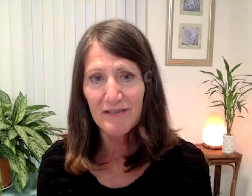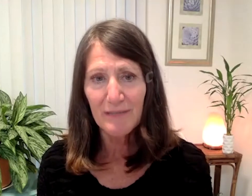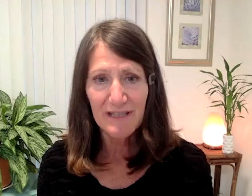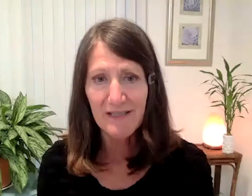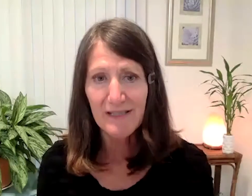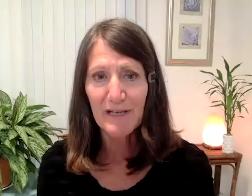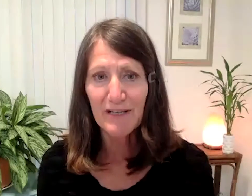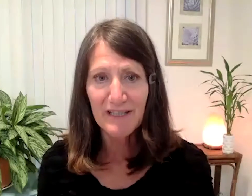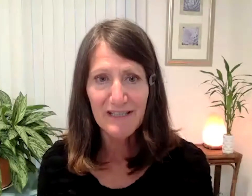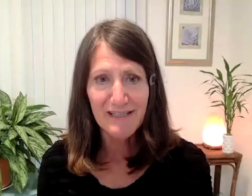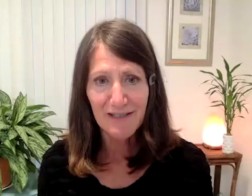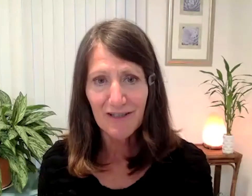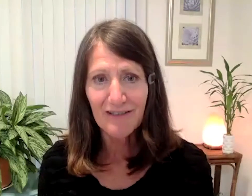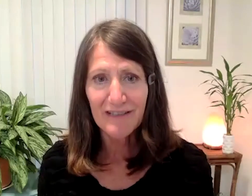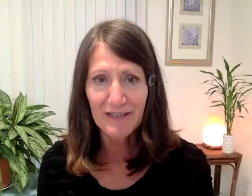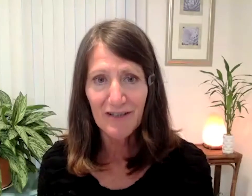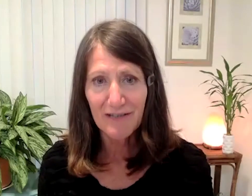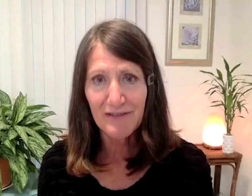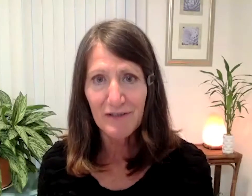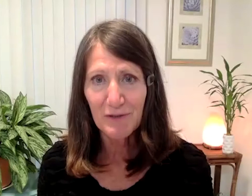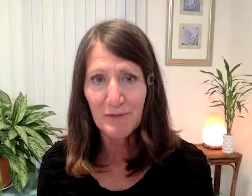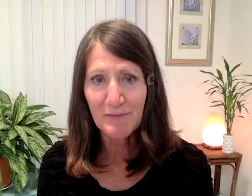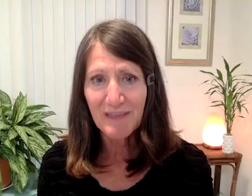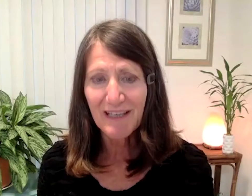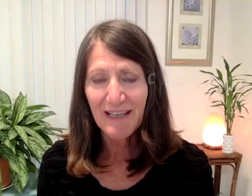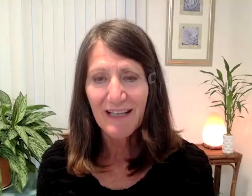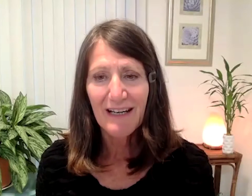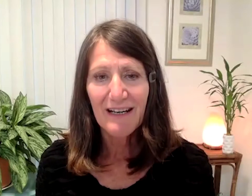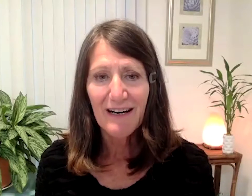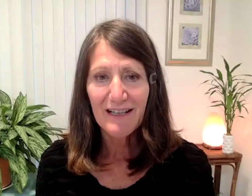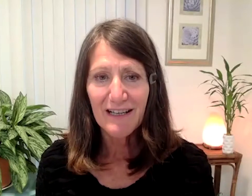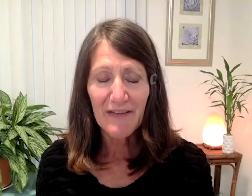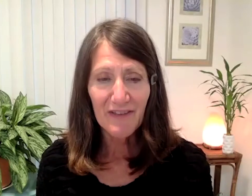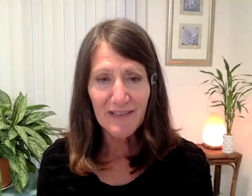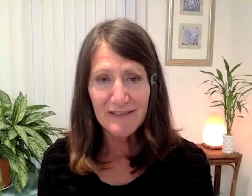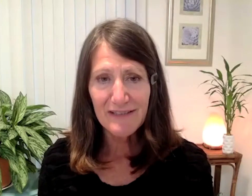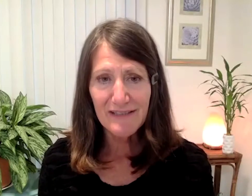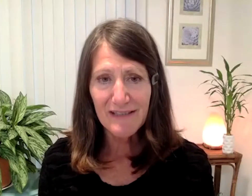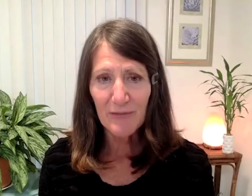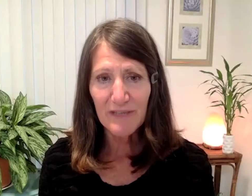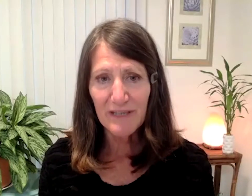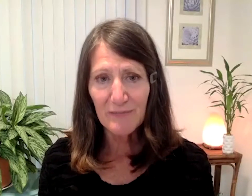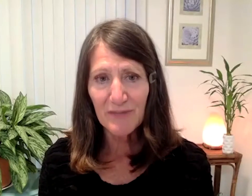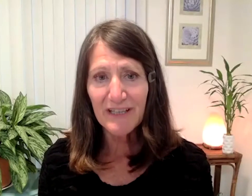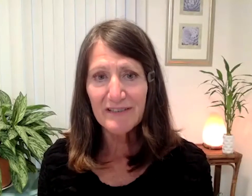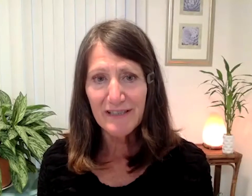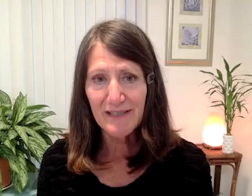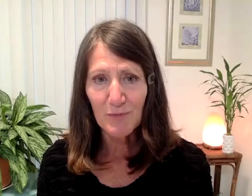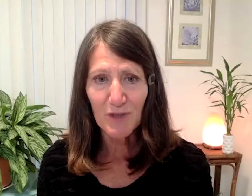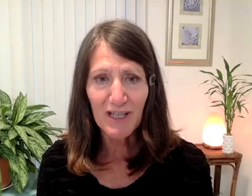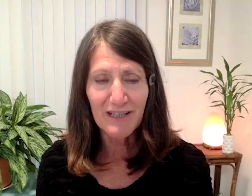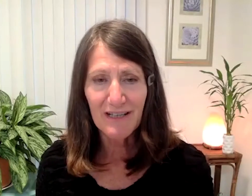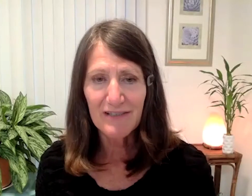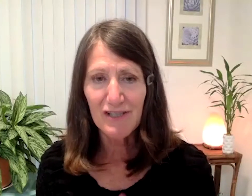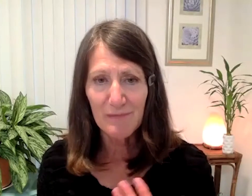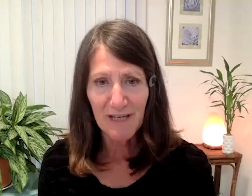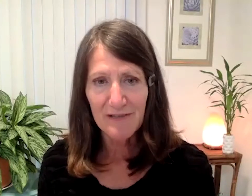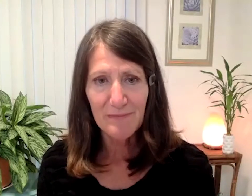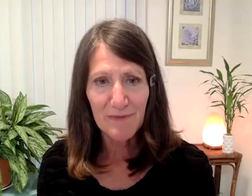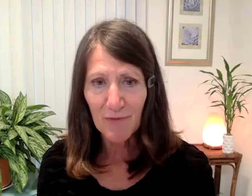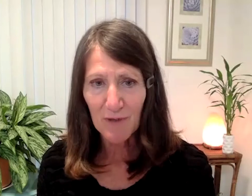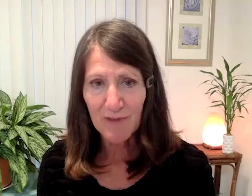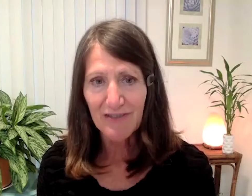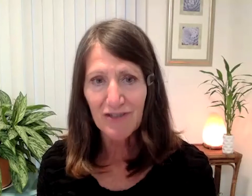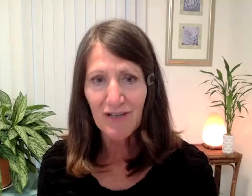pointing out some of the disparities here on Zoom. And the lenses that we bring to this work. And I just,